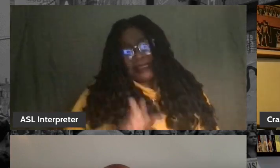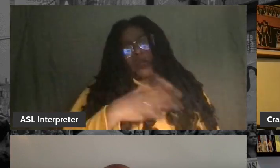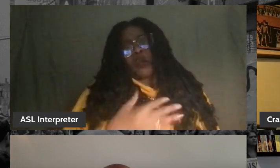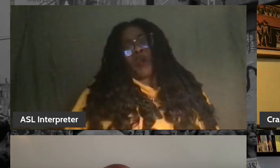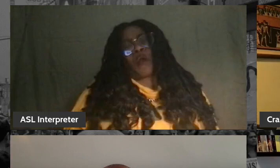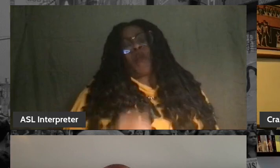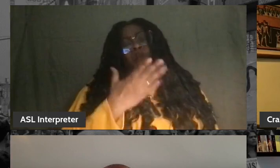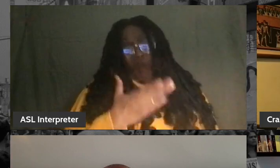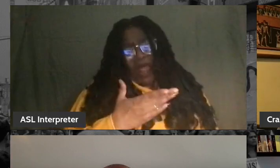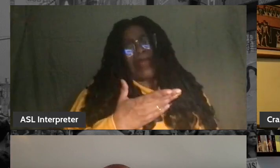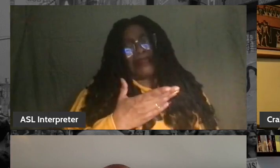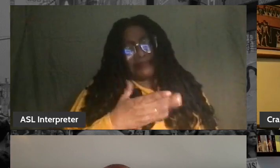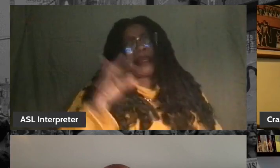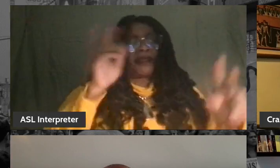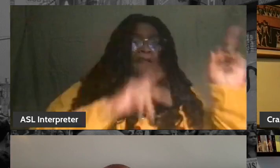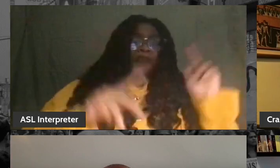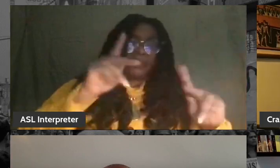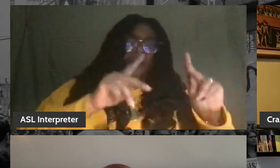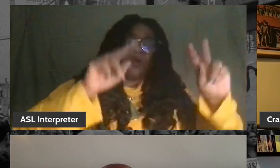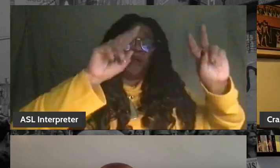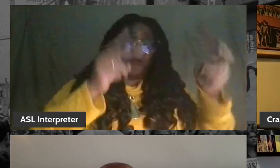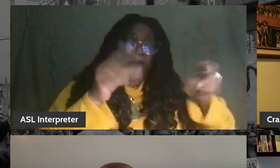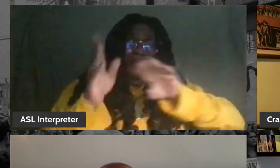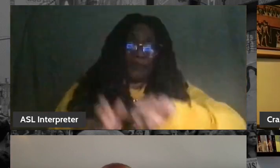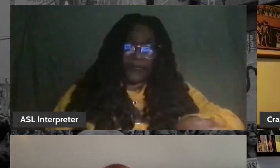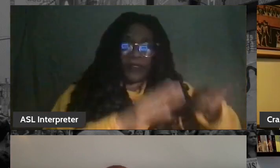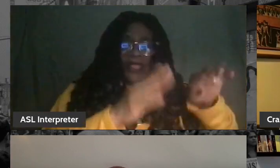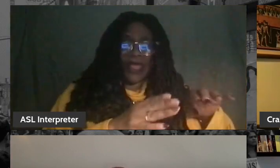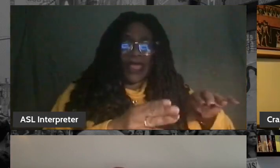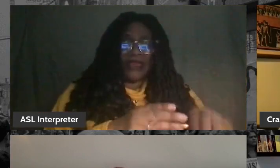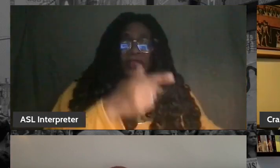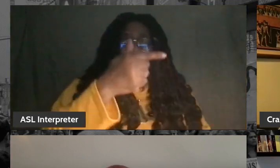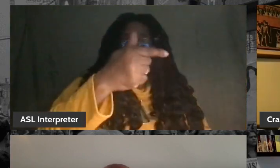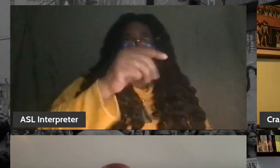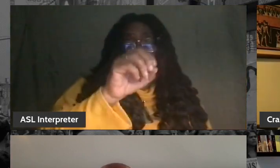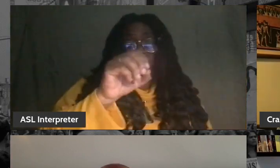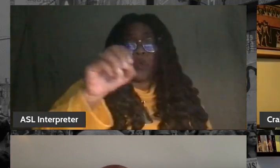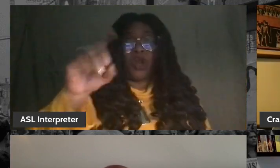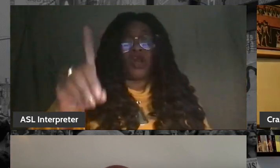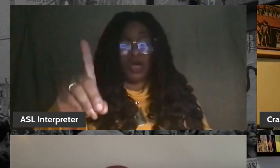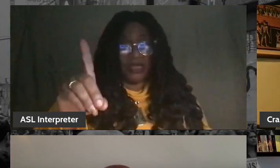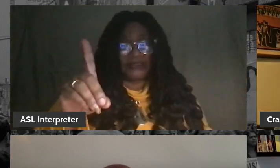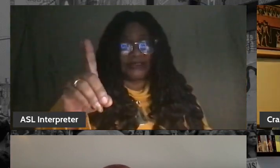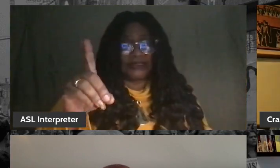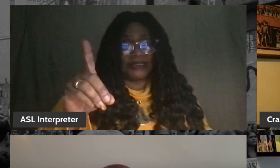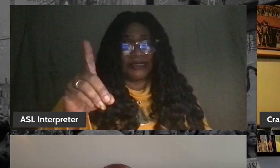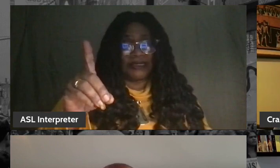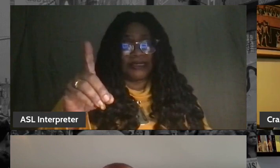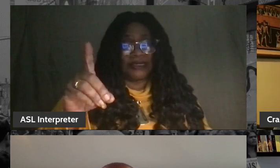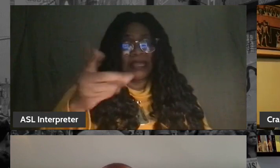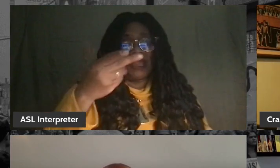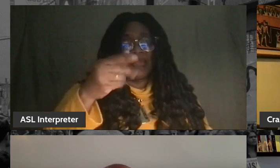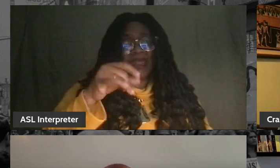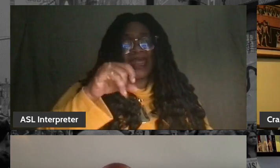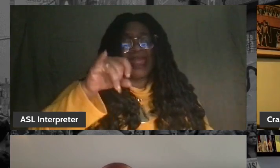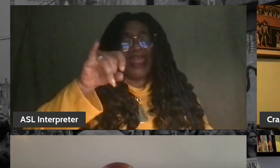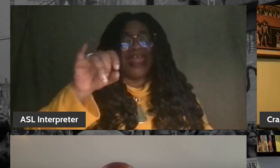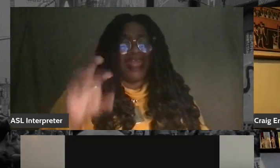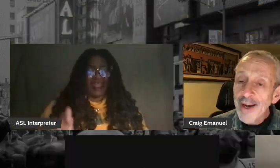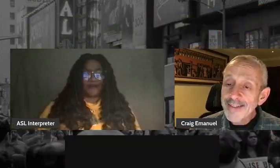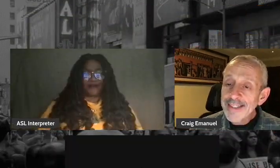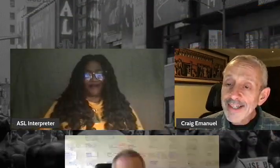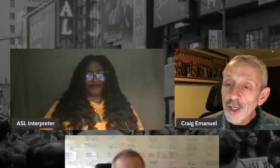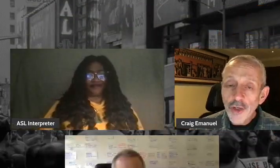entitled Such a Fun Age. Gordon, thank you so much for joining us today. Thank you for having me. Luke Davies is